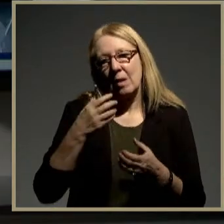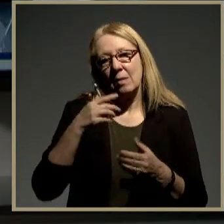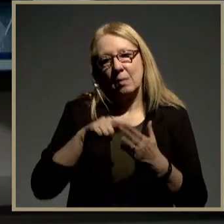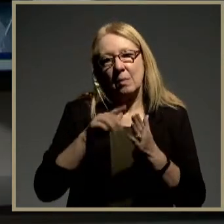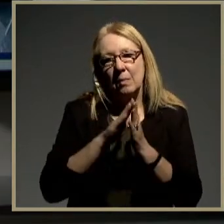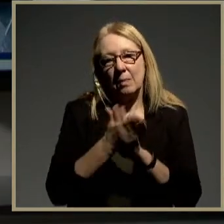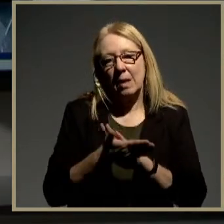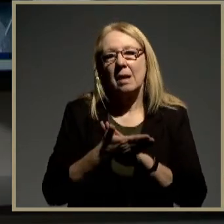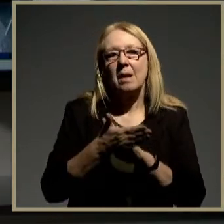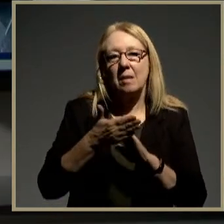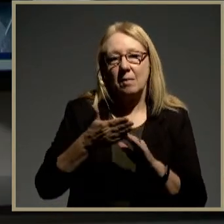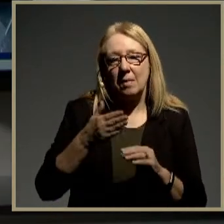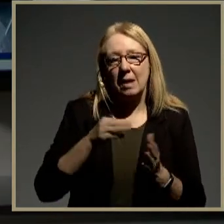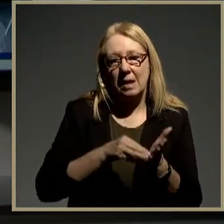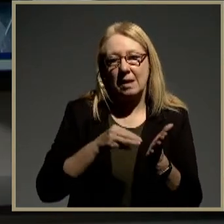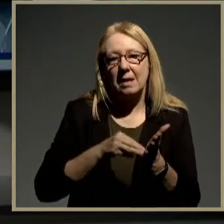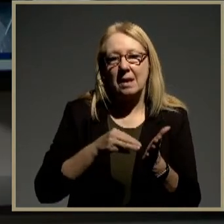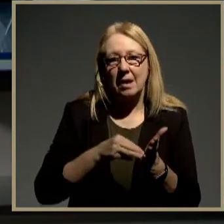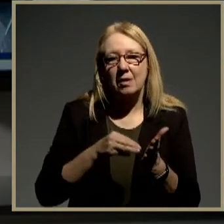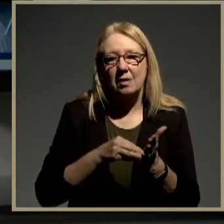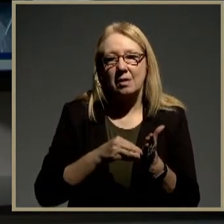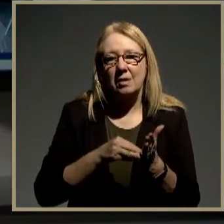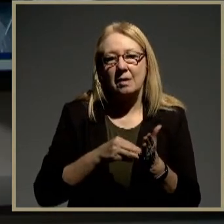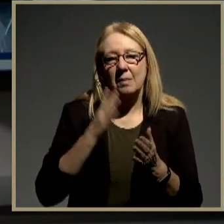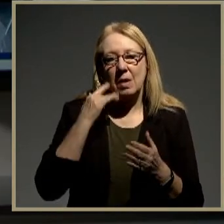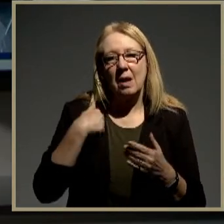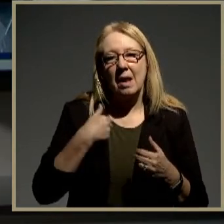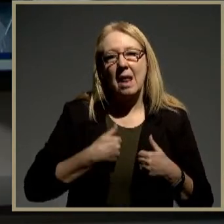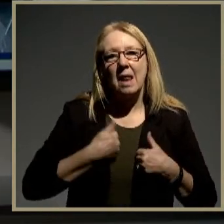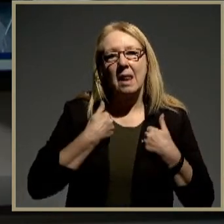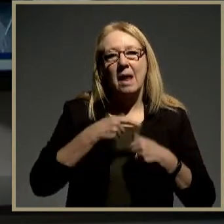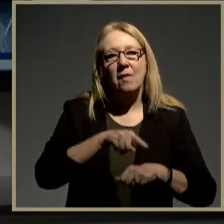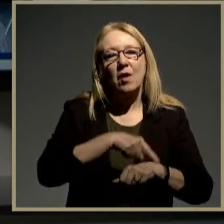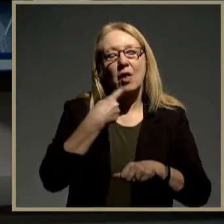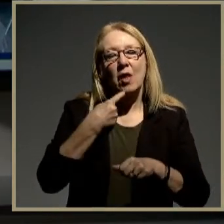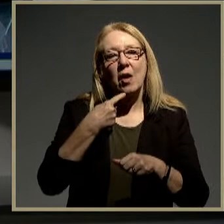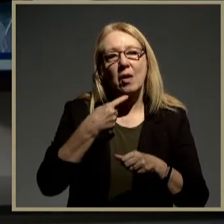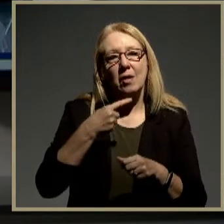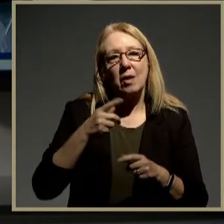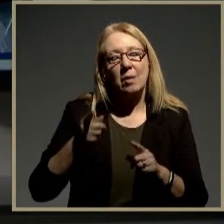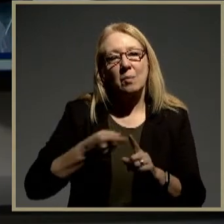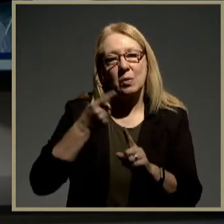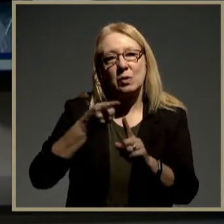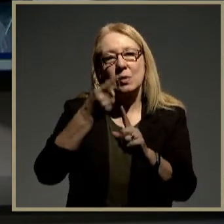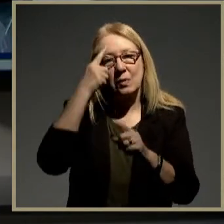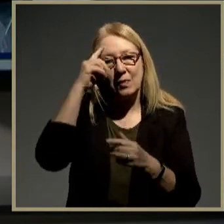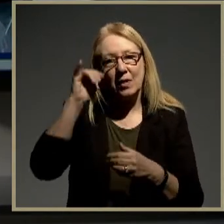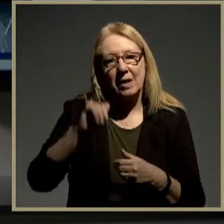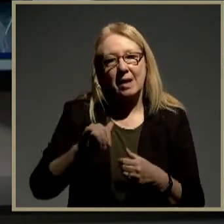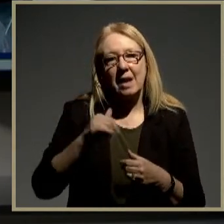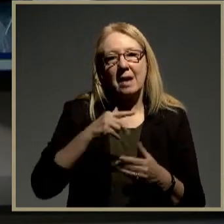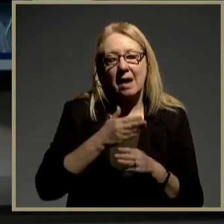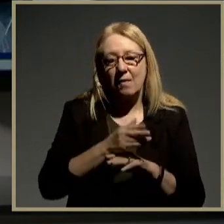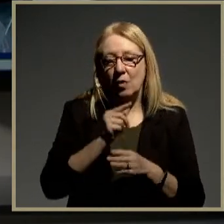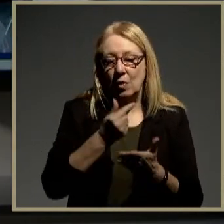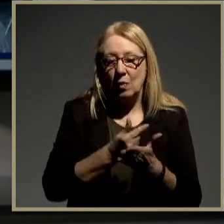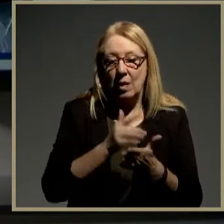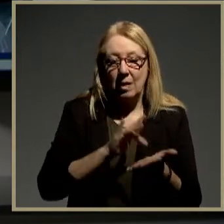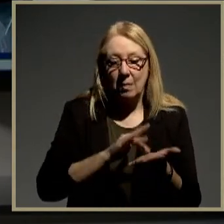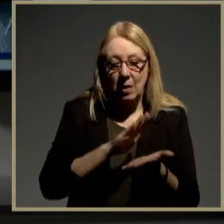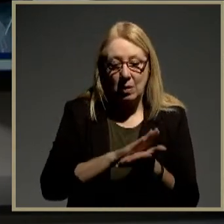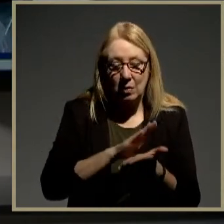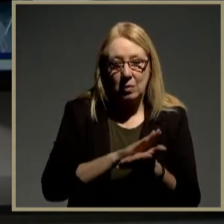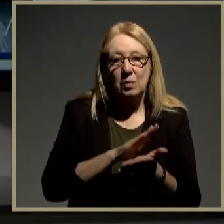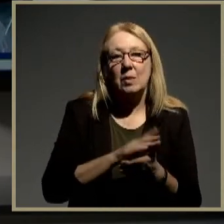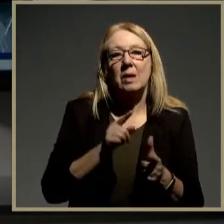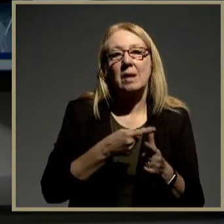as a physician, because medicine is going to be a lifelong pursuit. You're never just going to arrive at success just because you've graduated medical school or residency or won